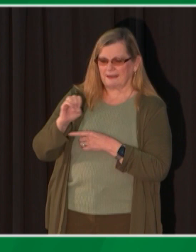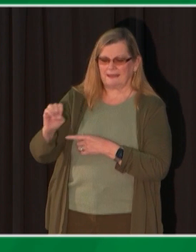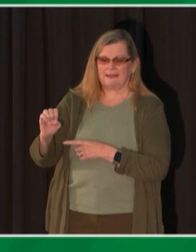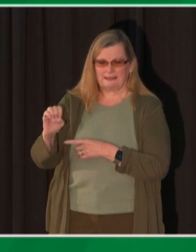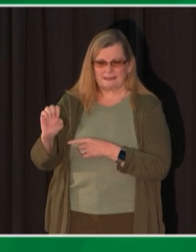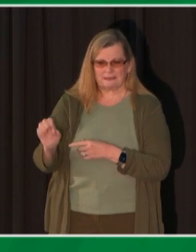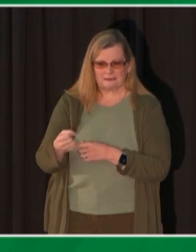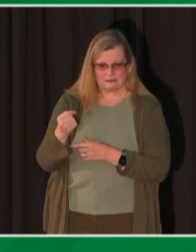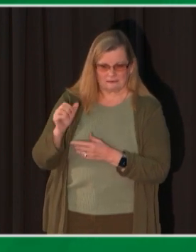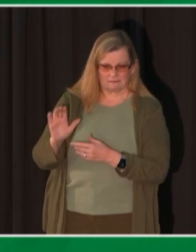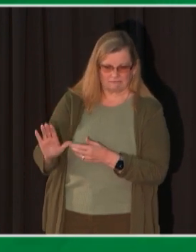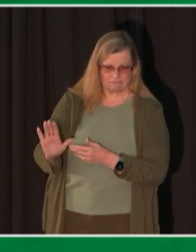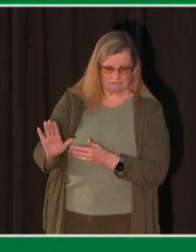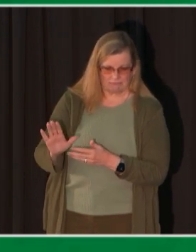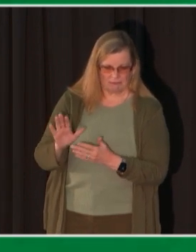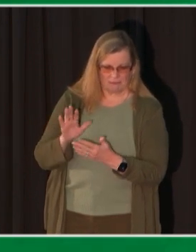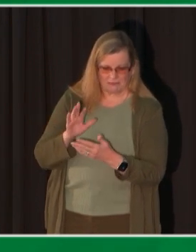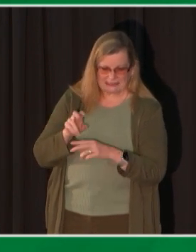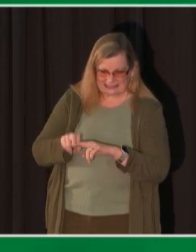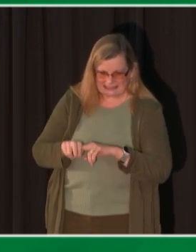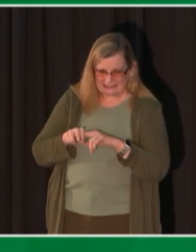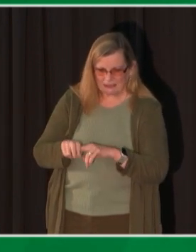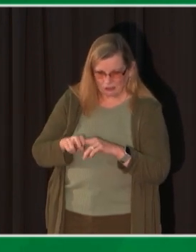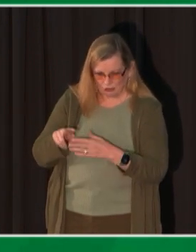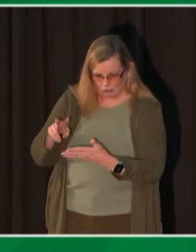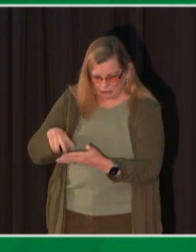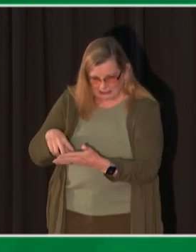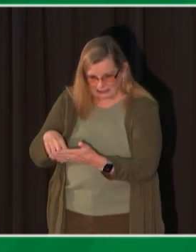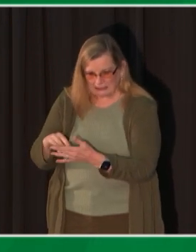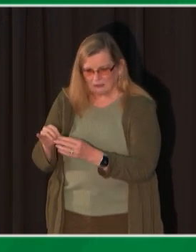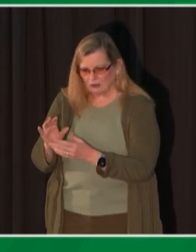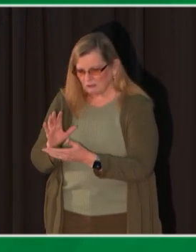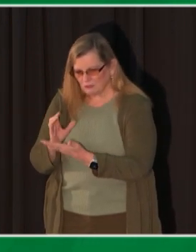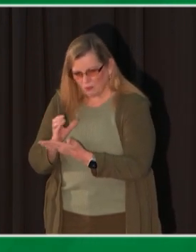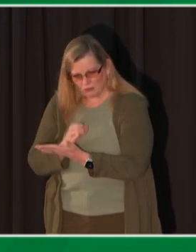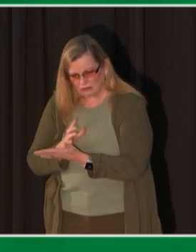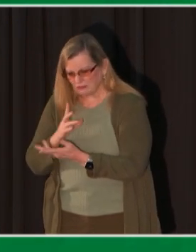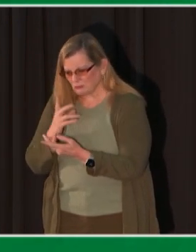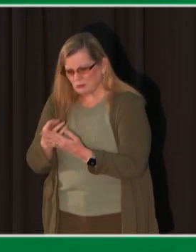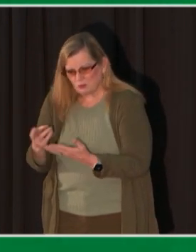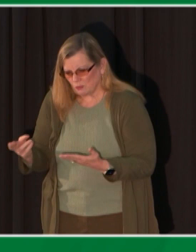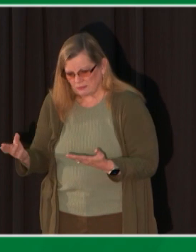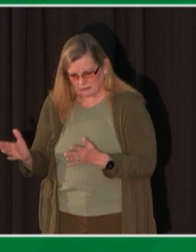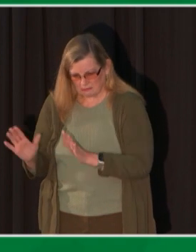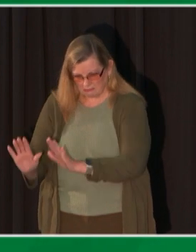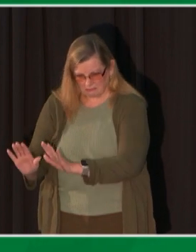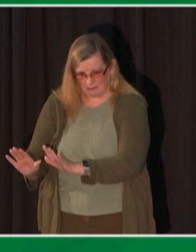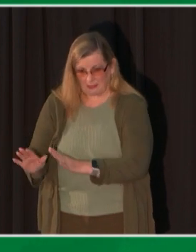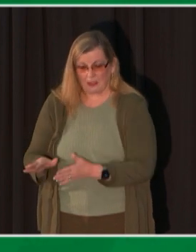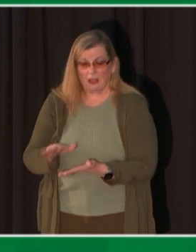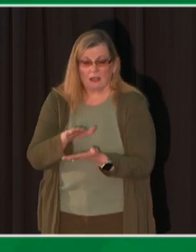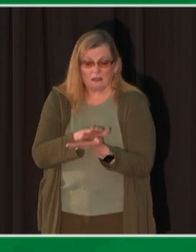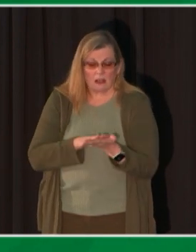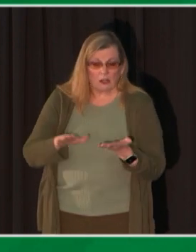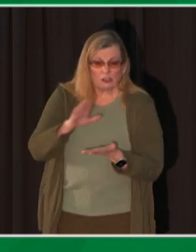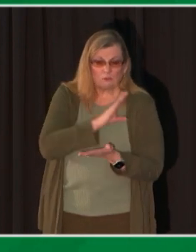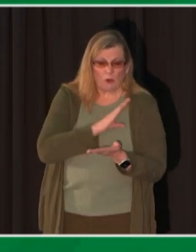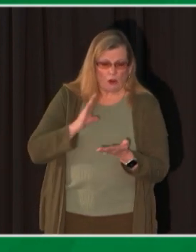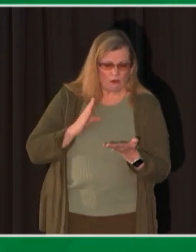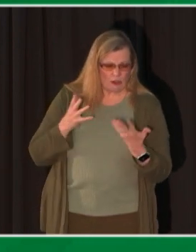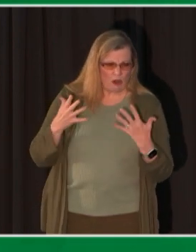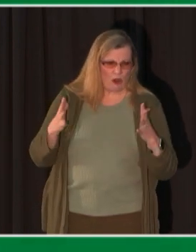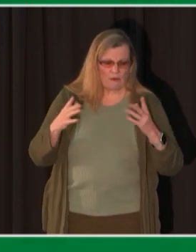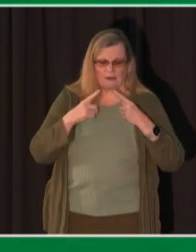That for students that are already enrolled in those courses. The College Board has also announced some changes and is